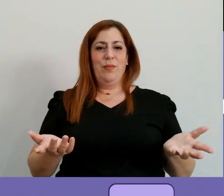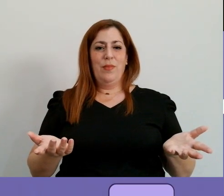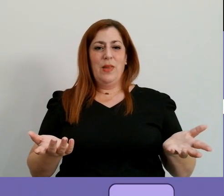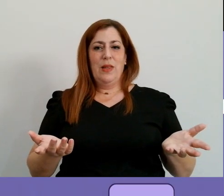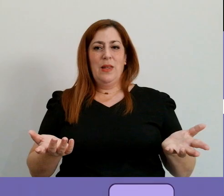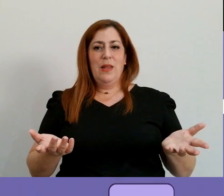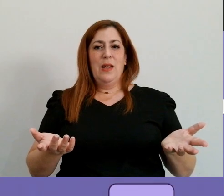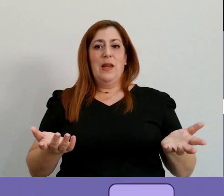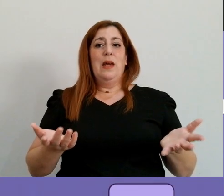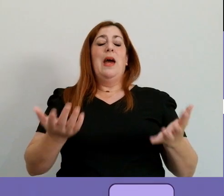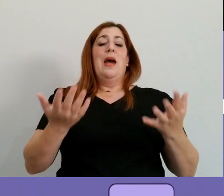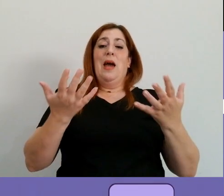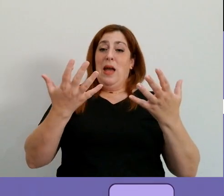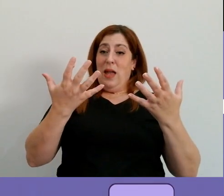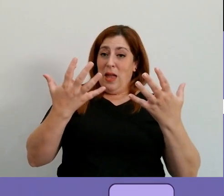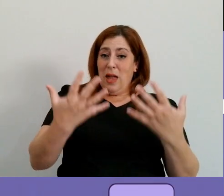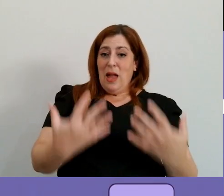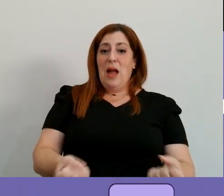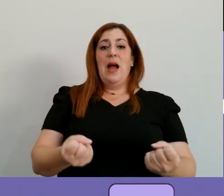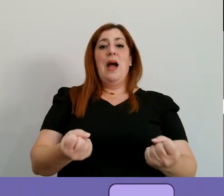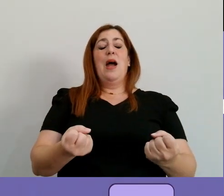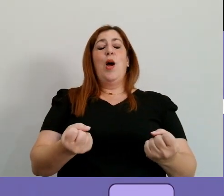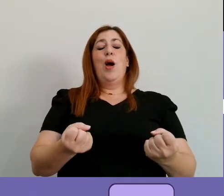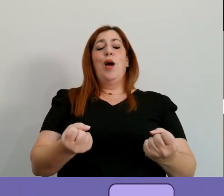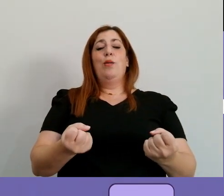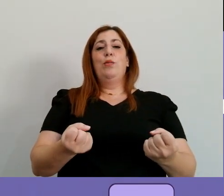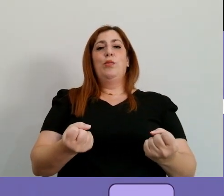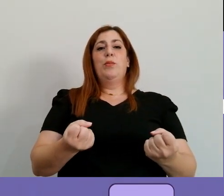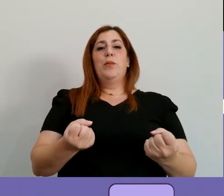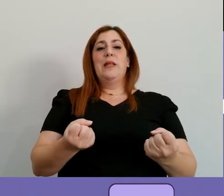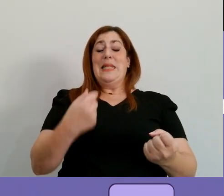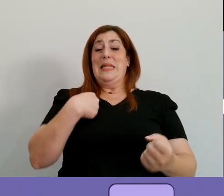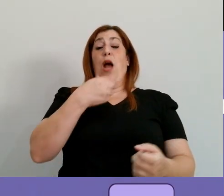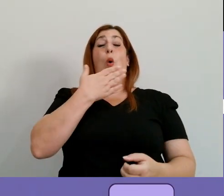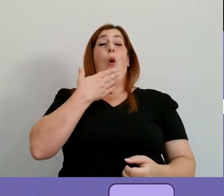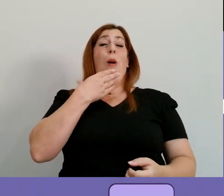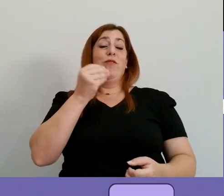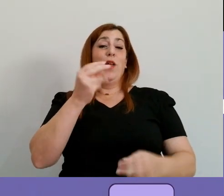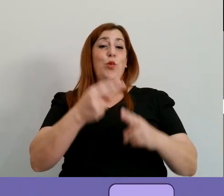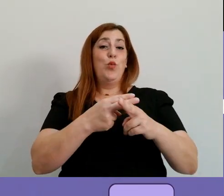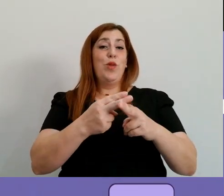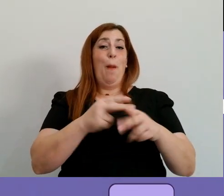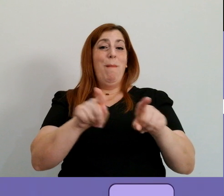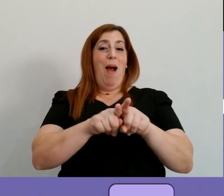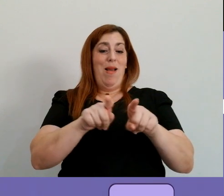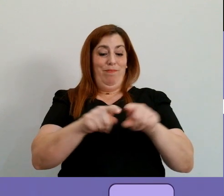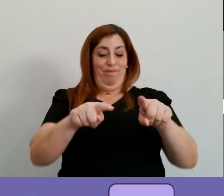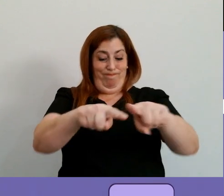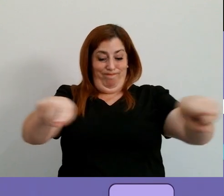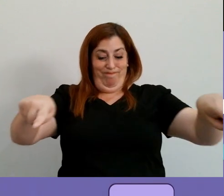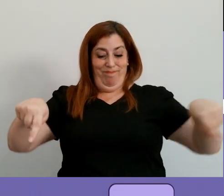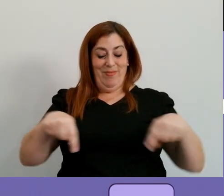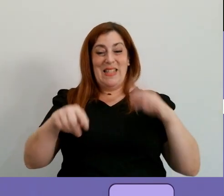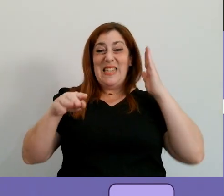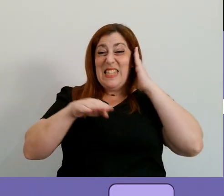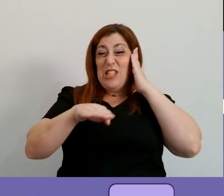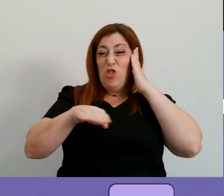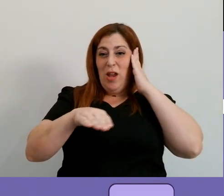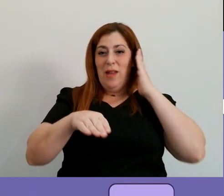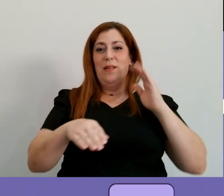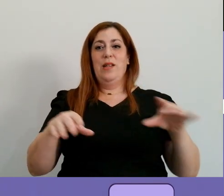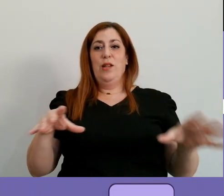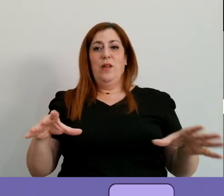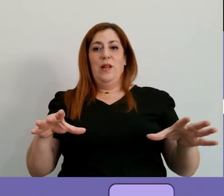people using the color wheel analogy. I like using the DJ slider analogy instead. So it's not just